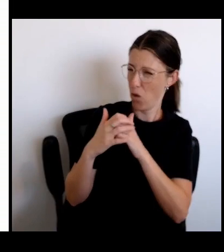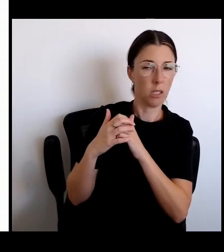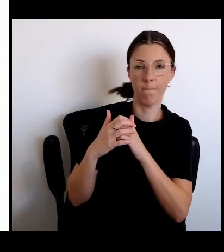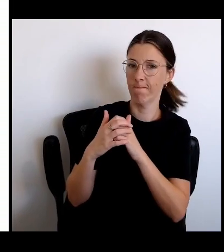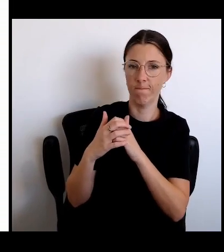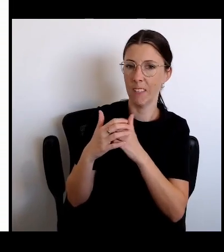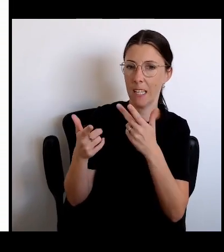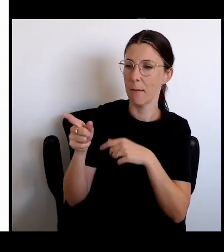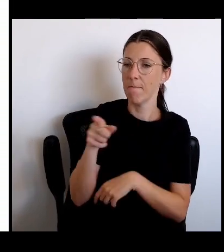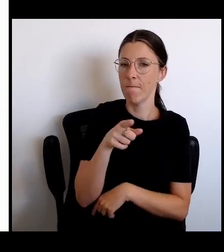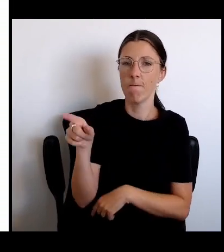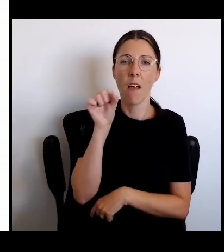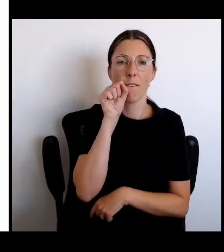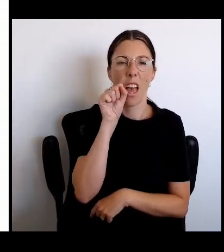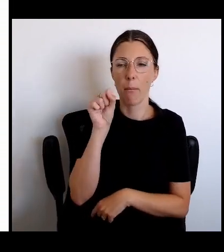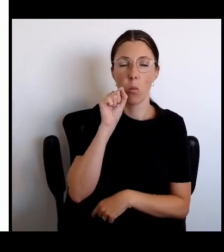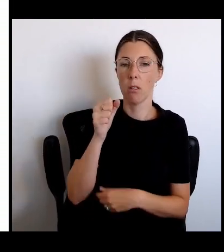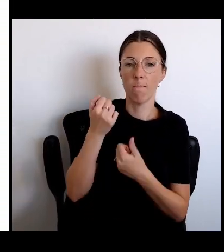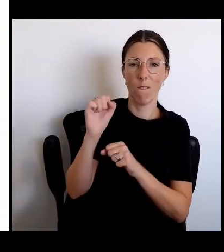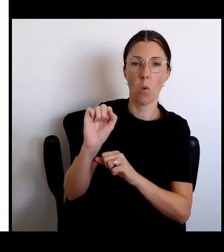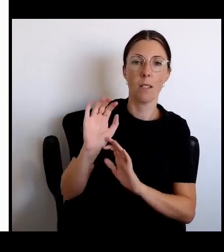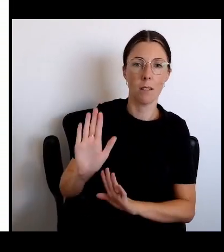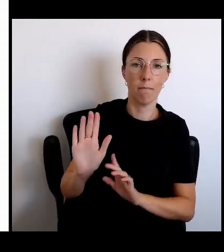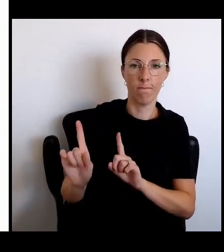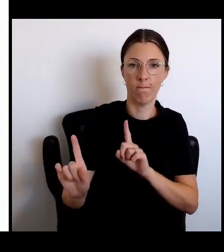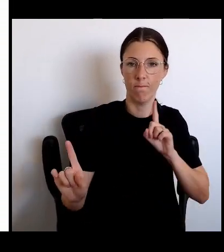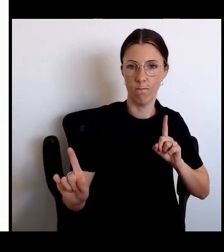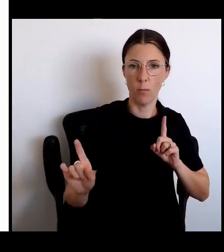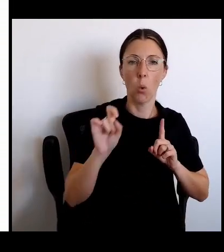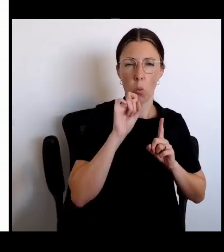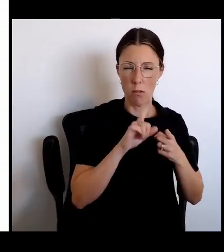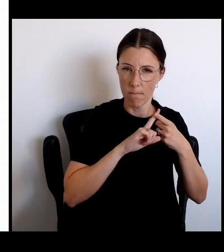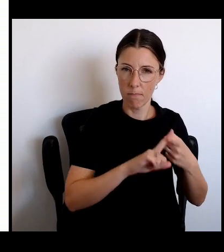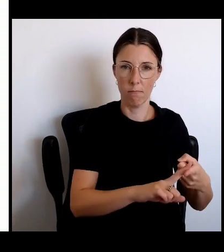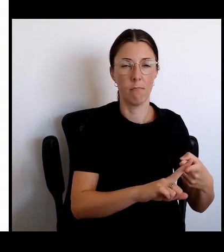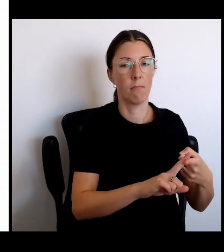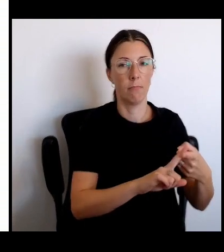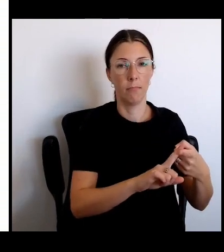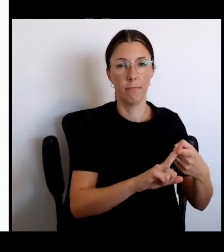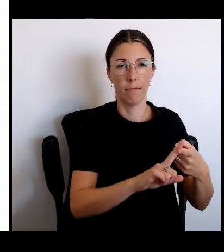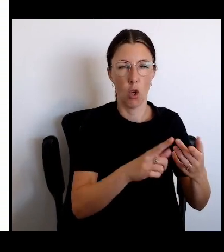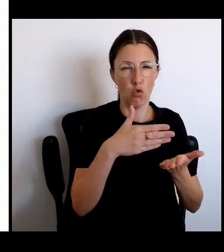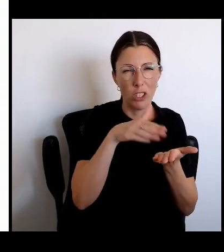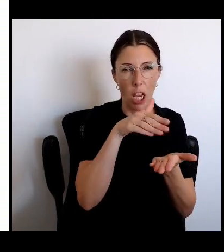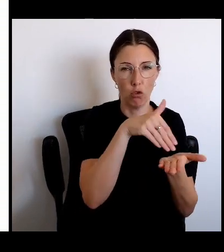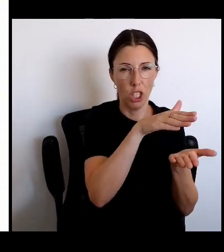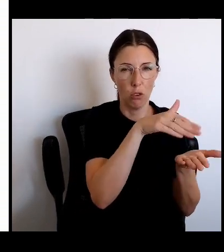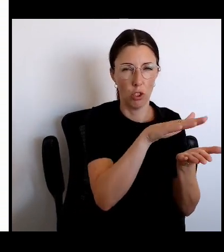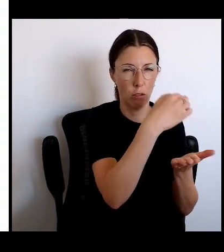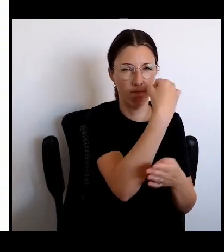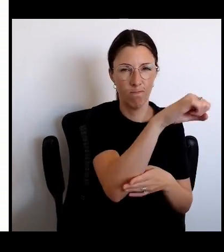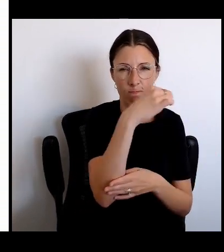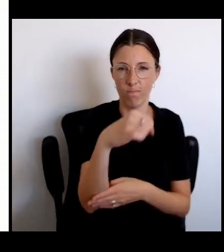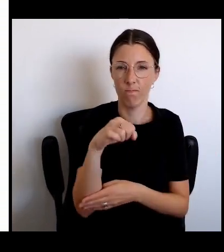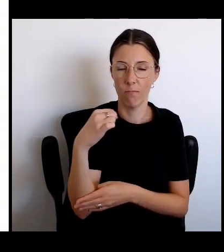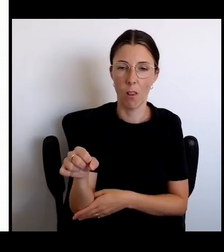vaping, and they will go out of their way to maintain their status as a rejecter of vaping. If we dive